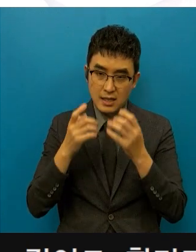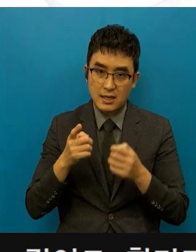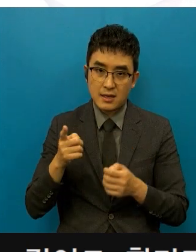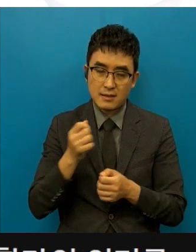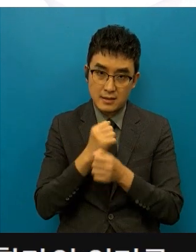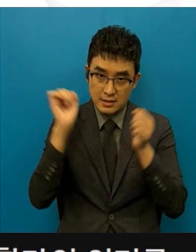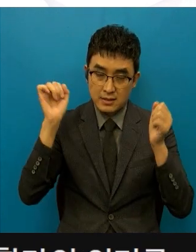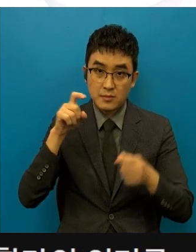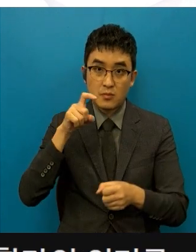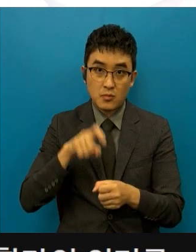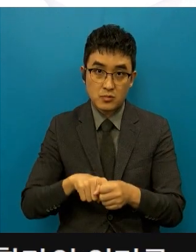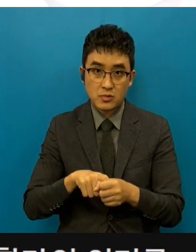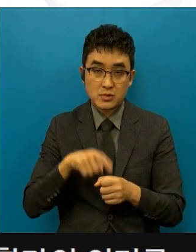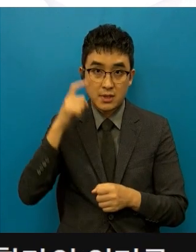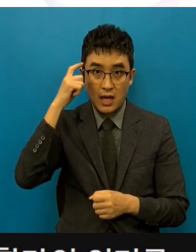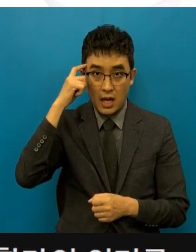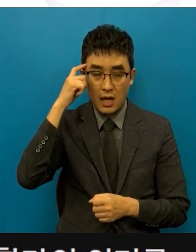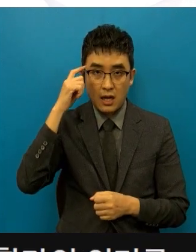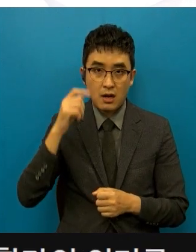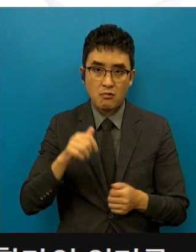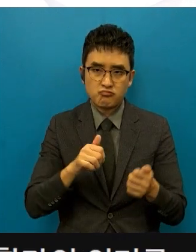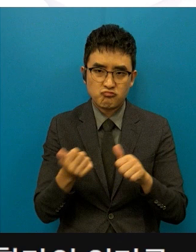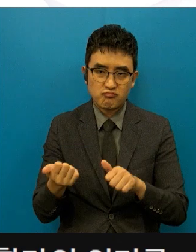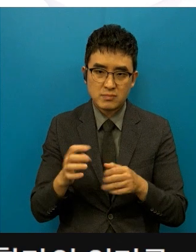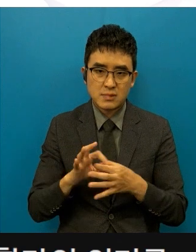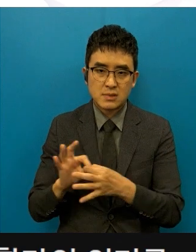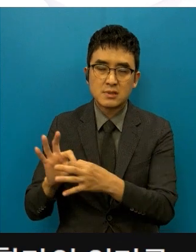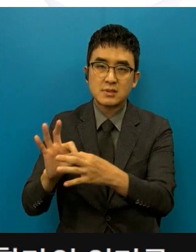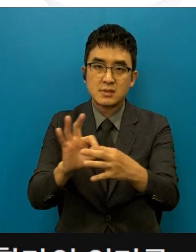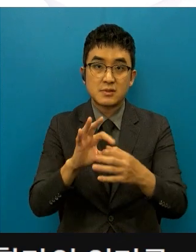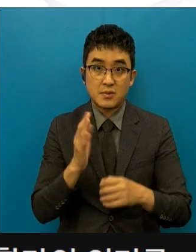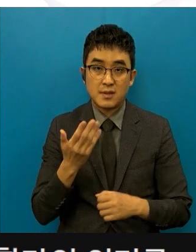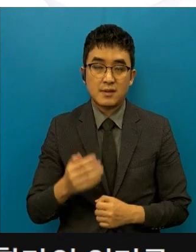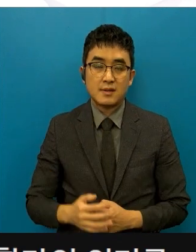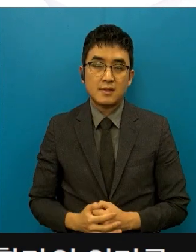And also it was the